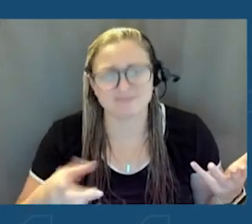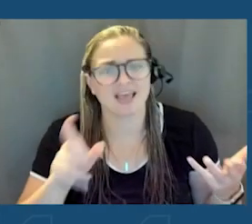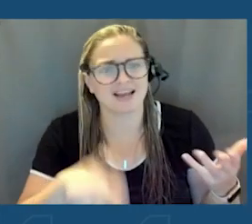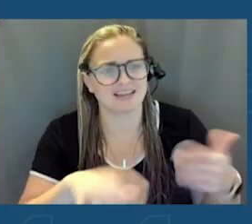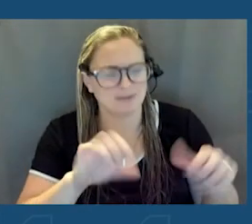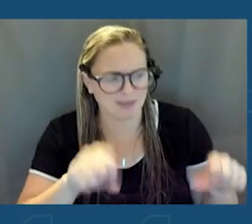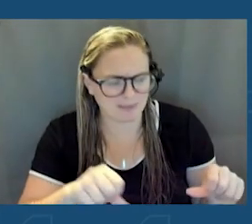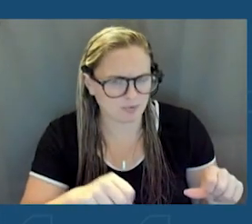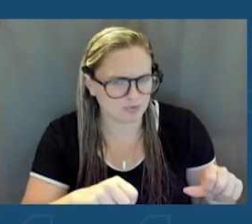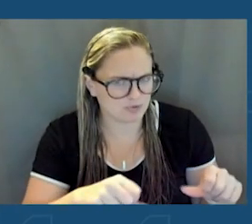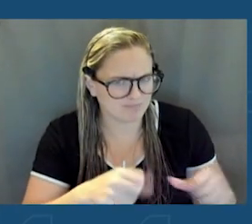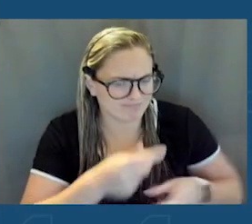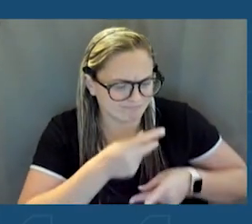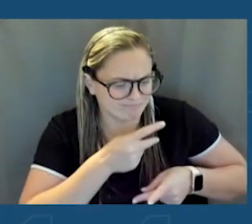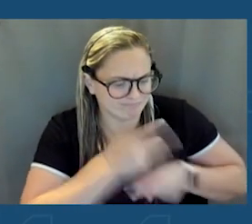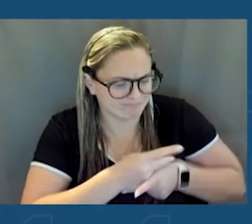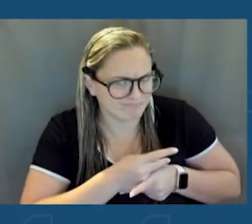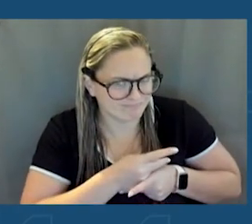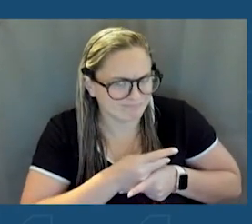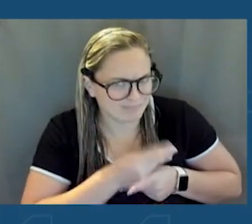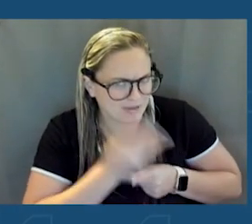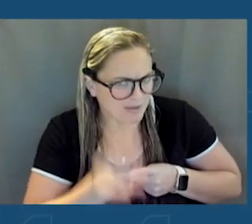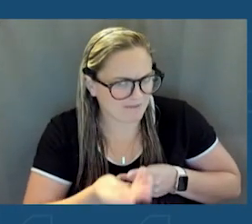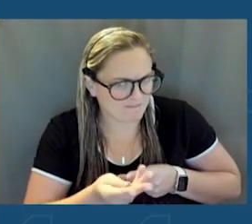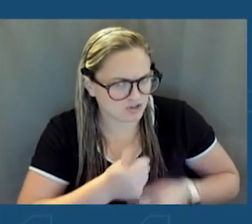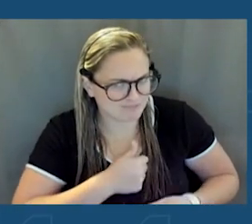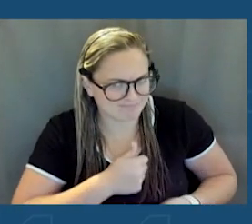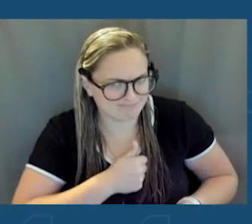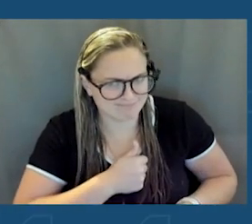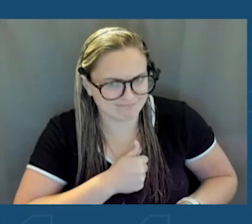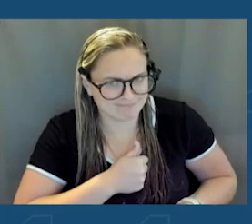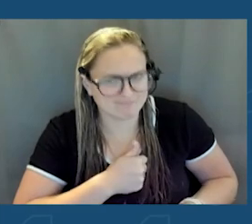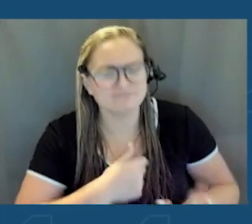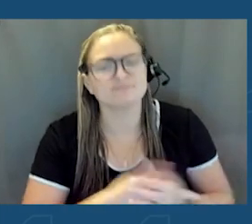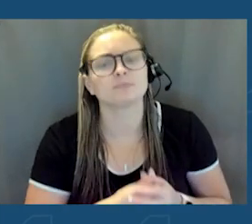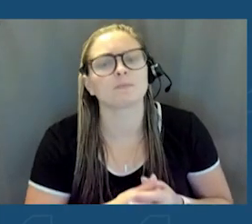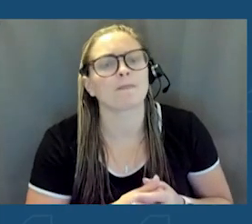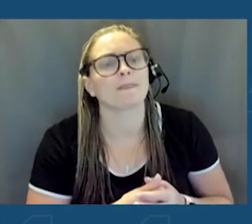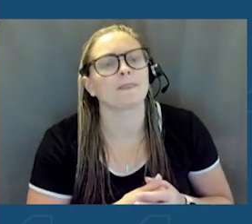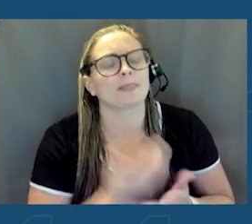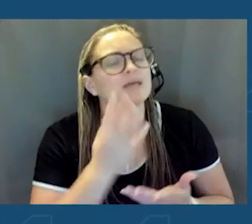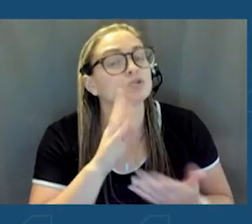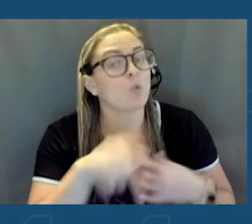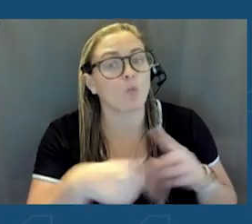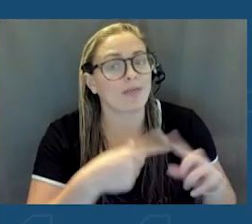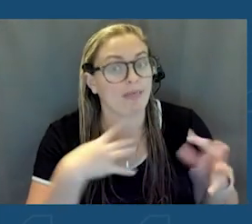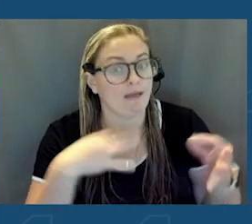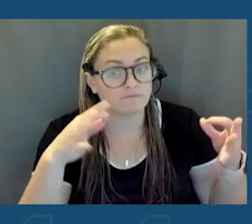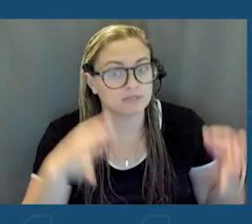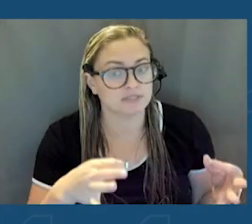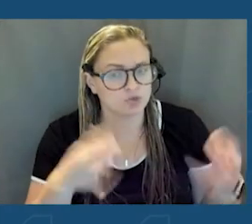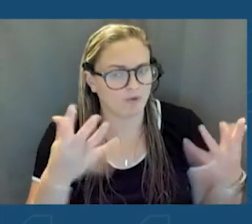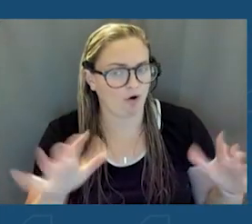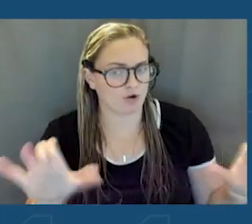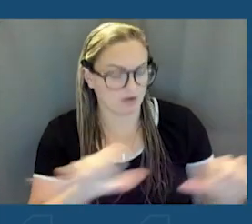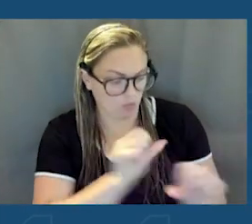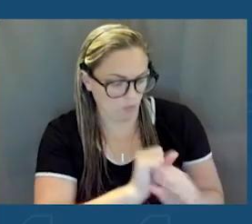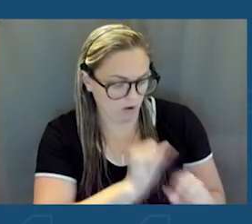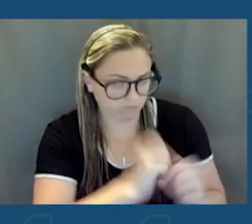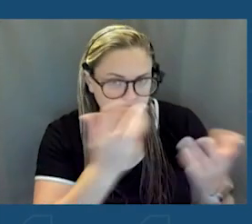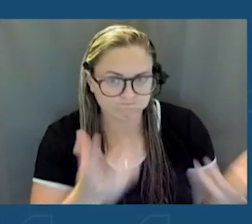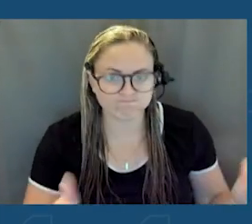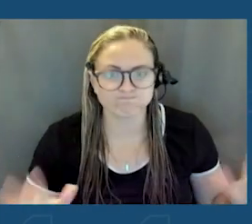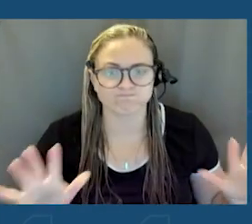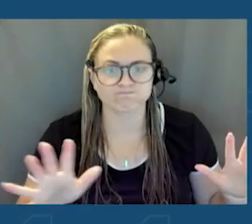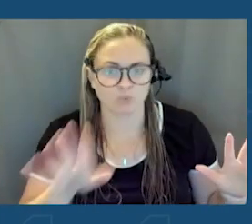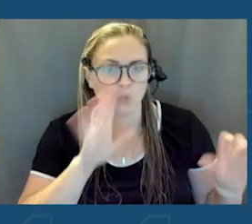my cards close. But the second that decision comes down, because we've already done the groundwork, we'll be